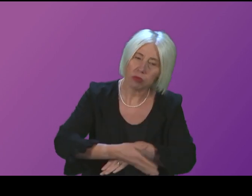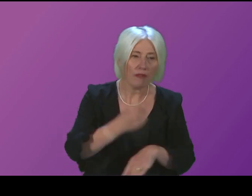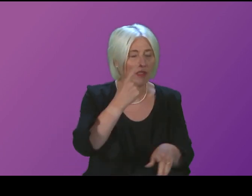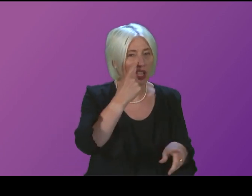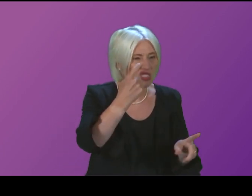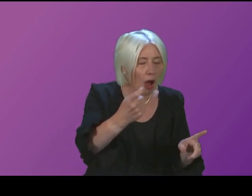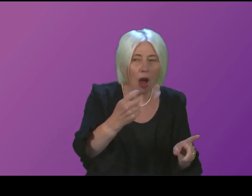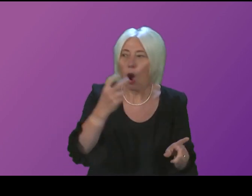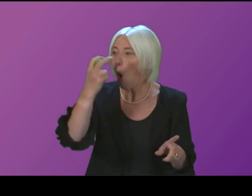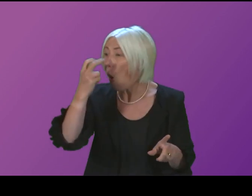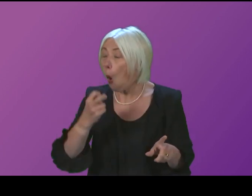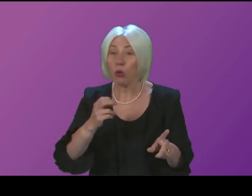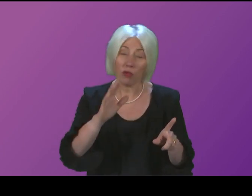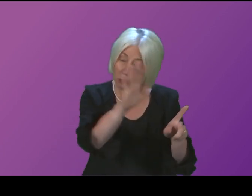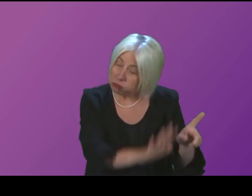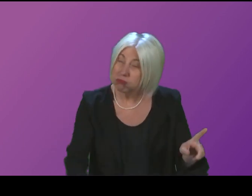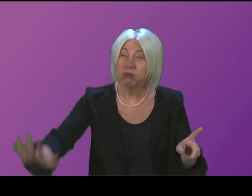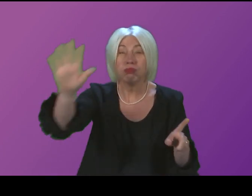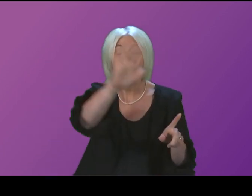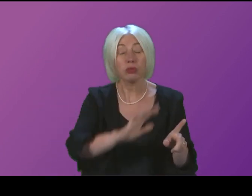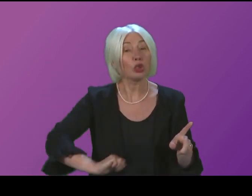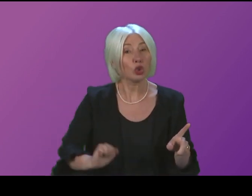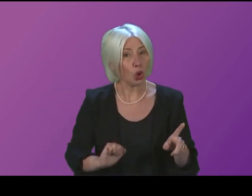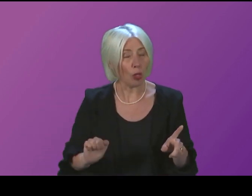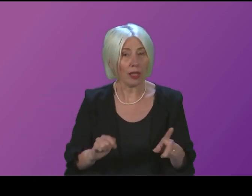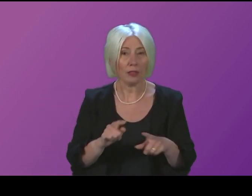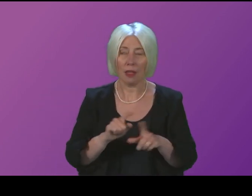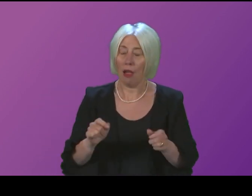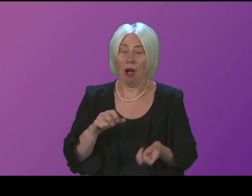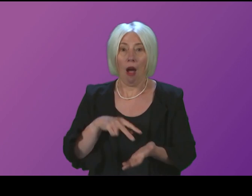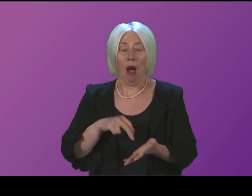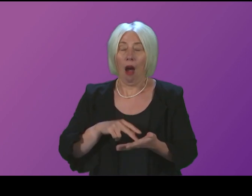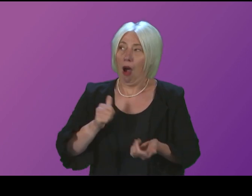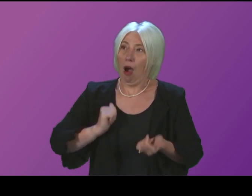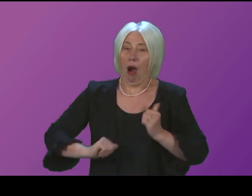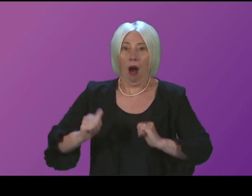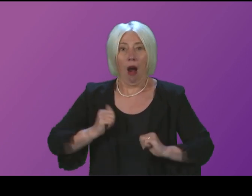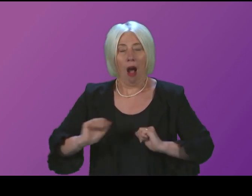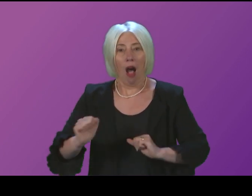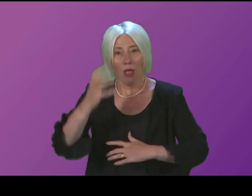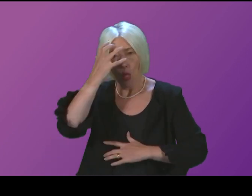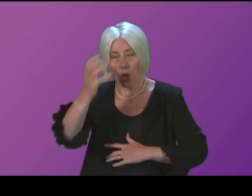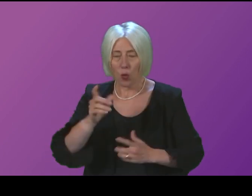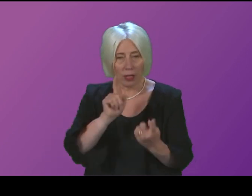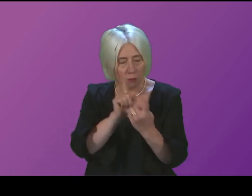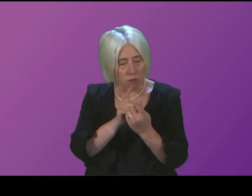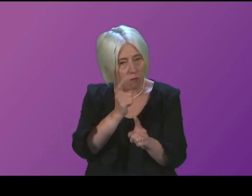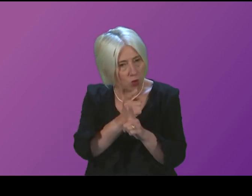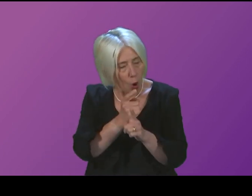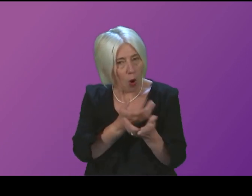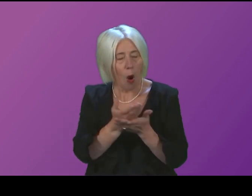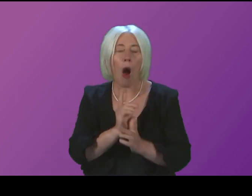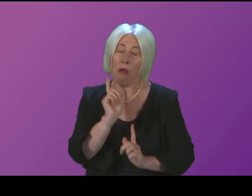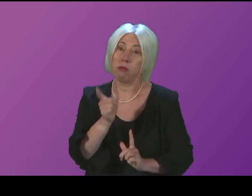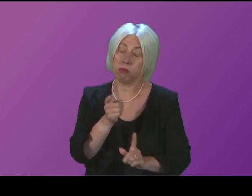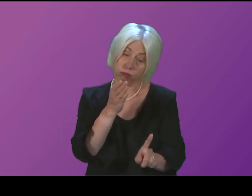from the length and breadth of Scotland, their delight and pride at receiving Her Majesty's time and interest was